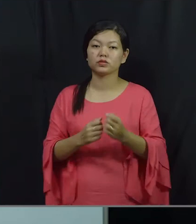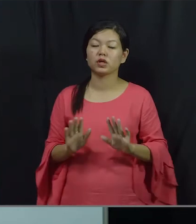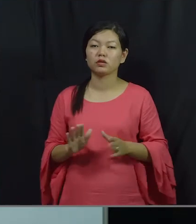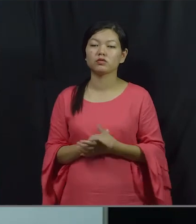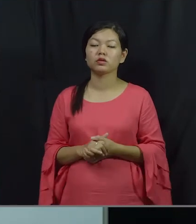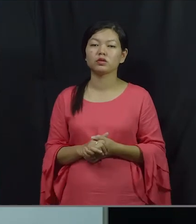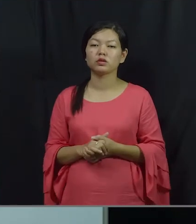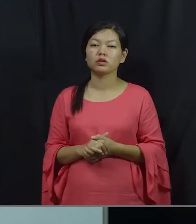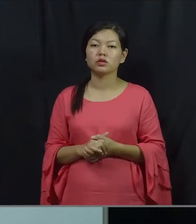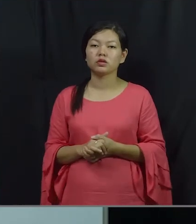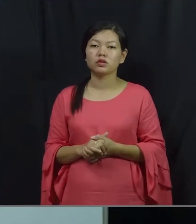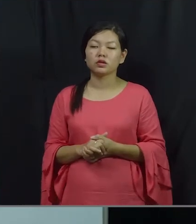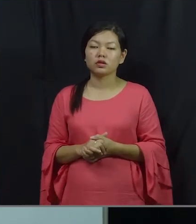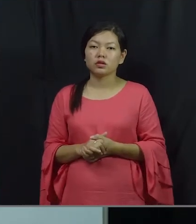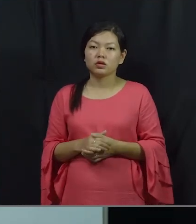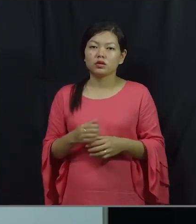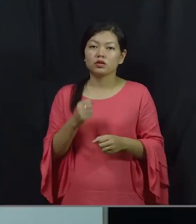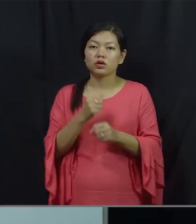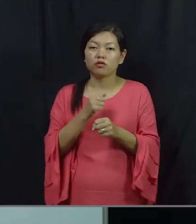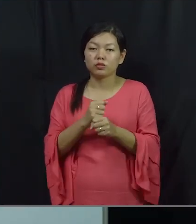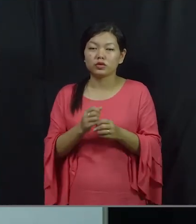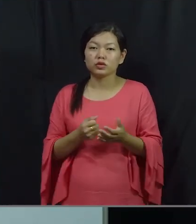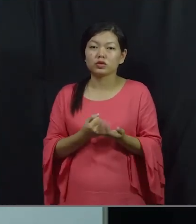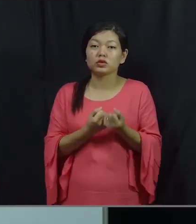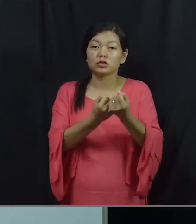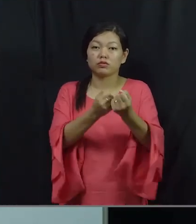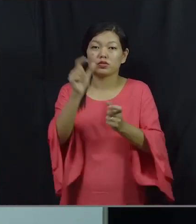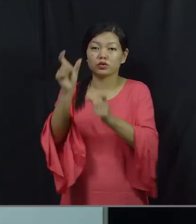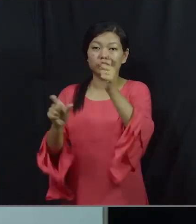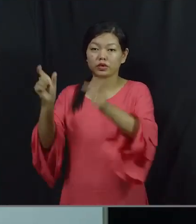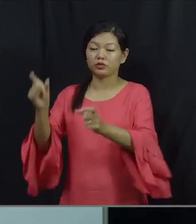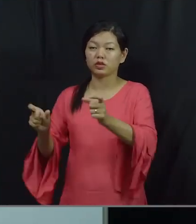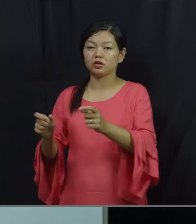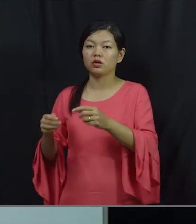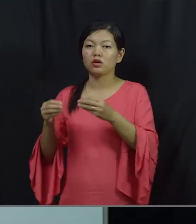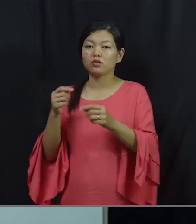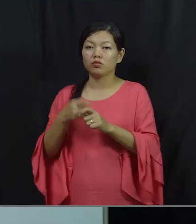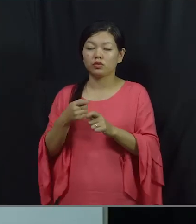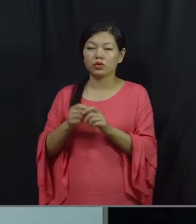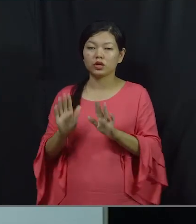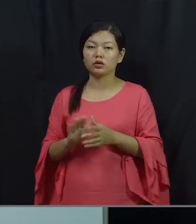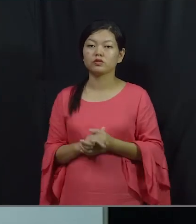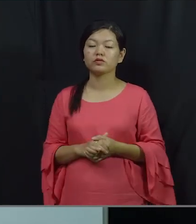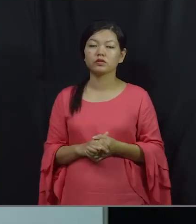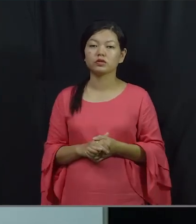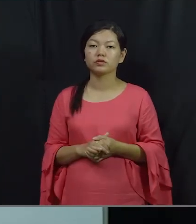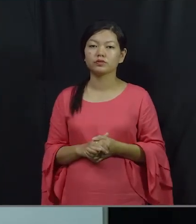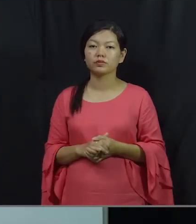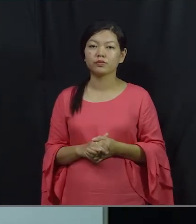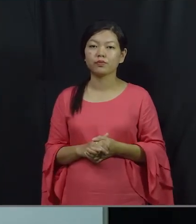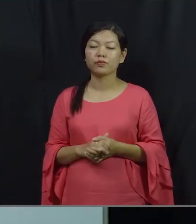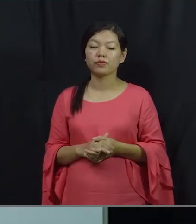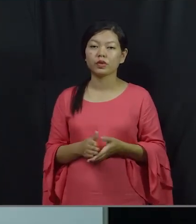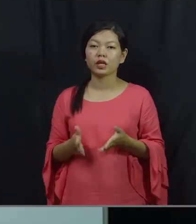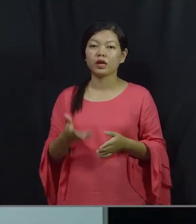been contributed a lot to the growth and development of the country's economy. So with this, I will